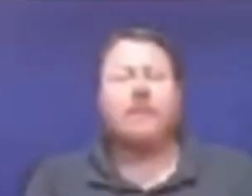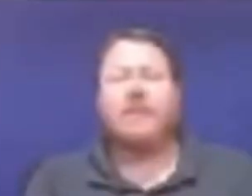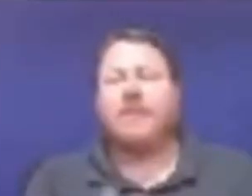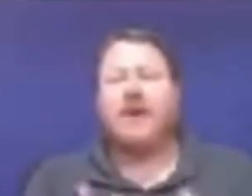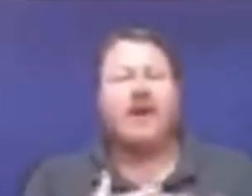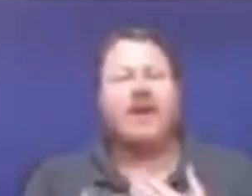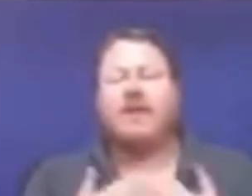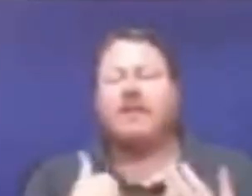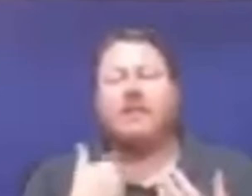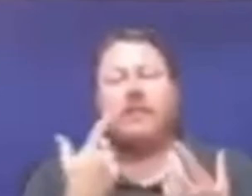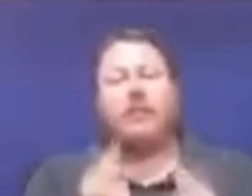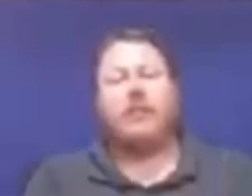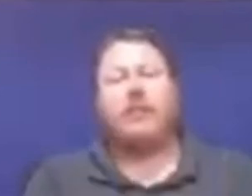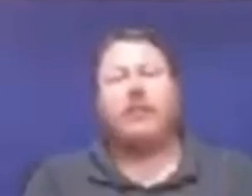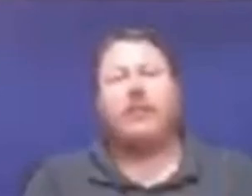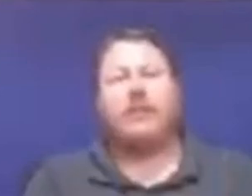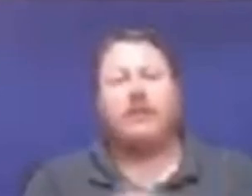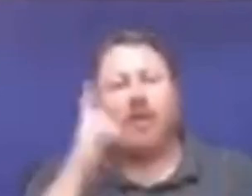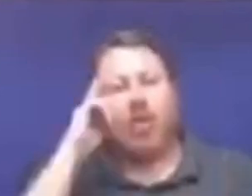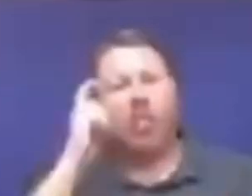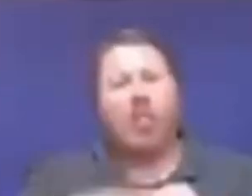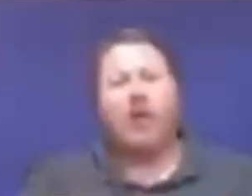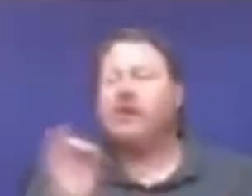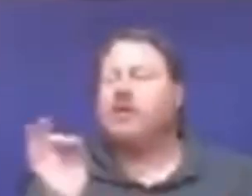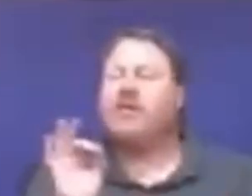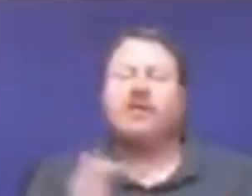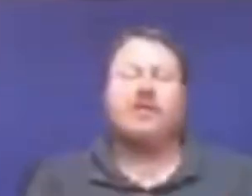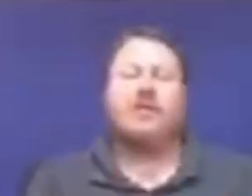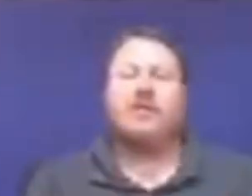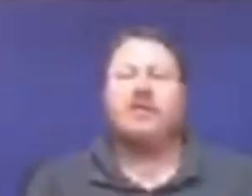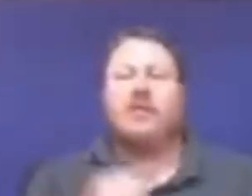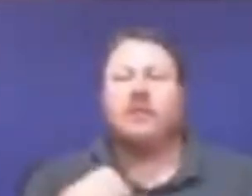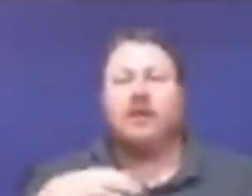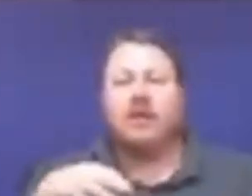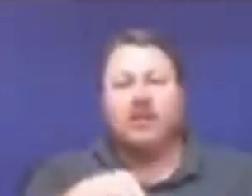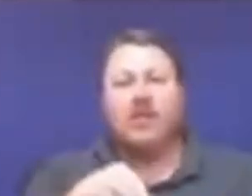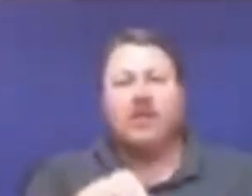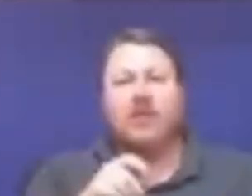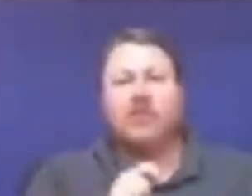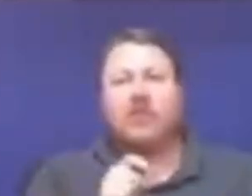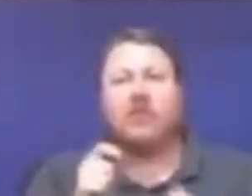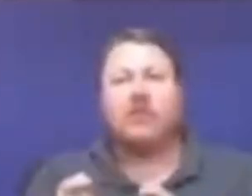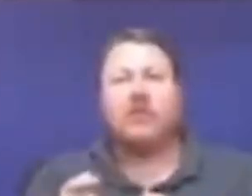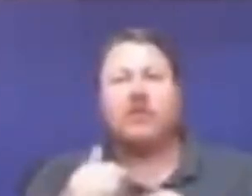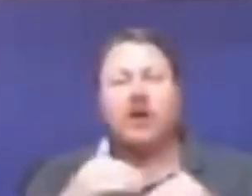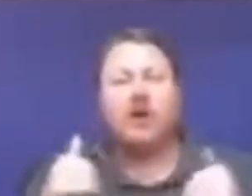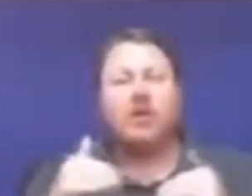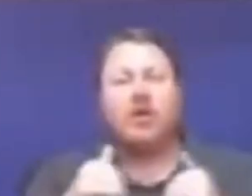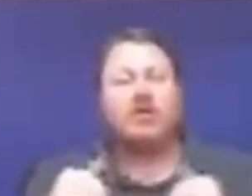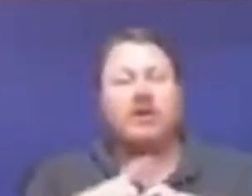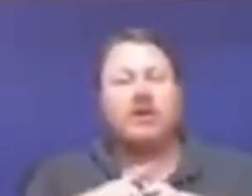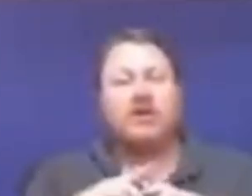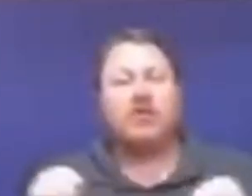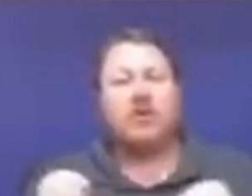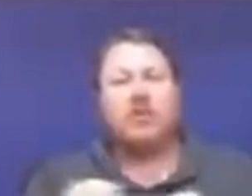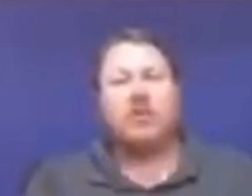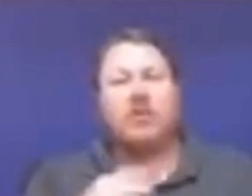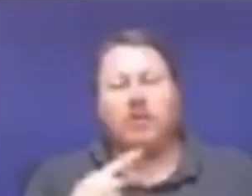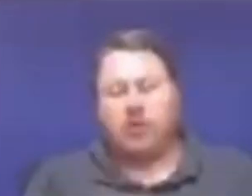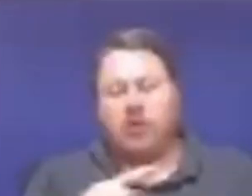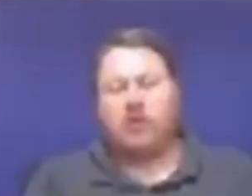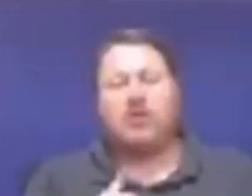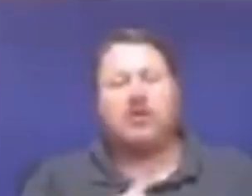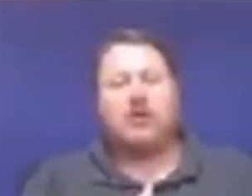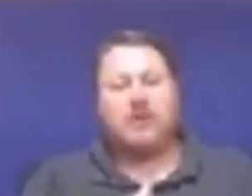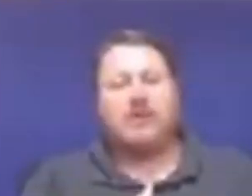have done. And that I was part of the transition that dislodged the apartheid regime, which to me personally was one of